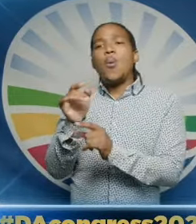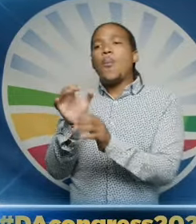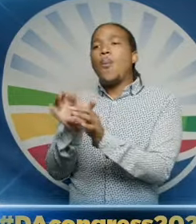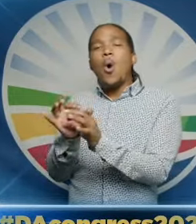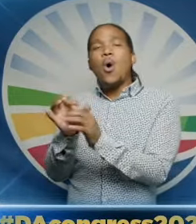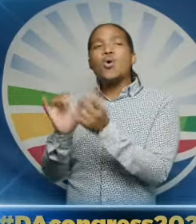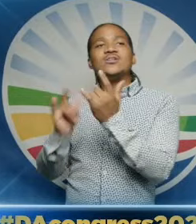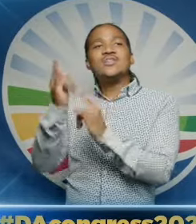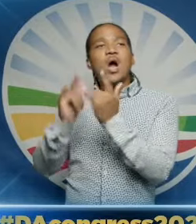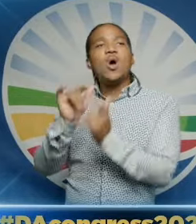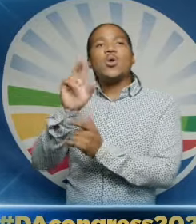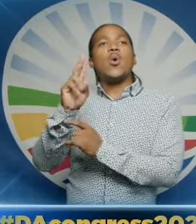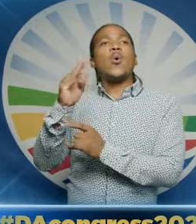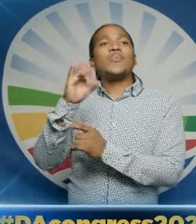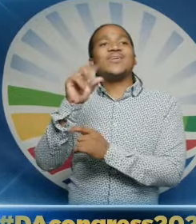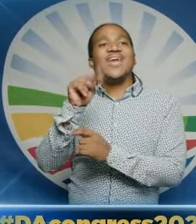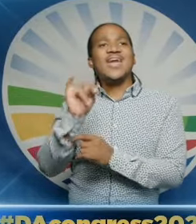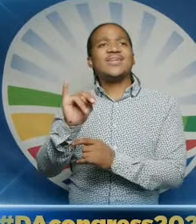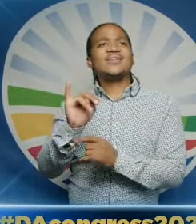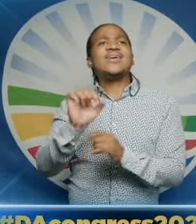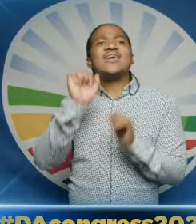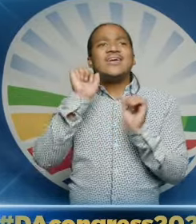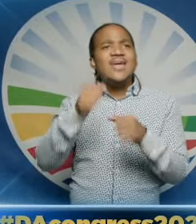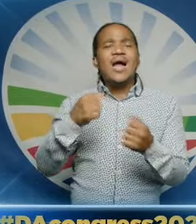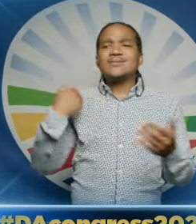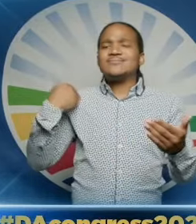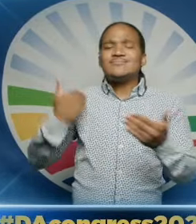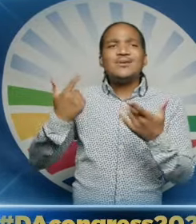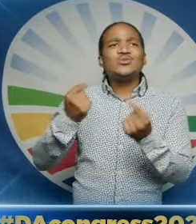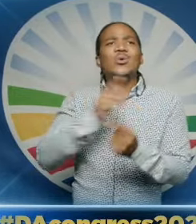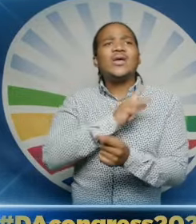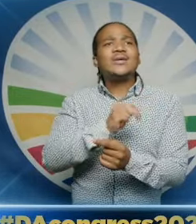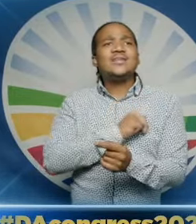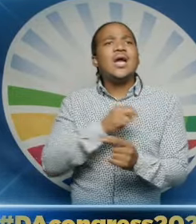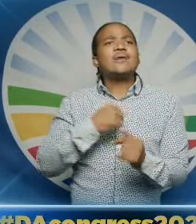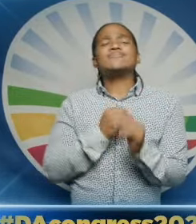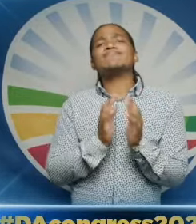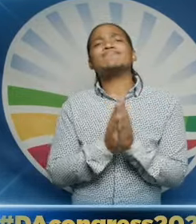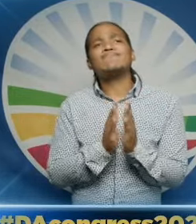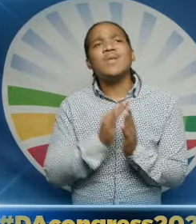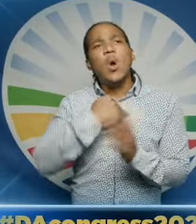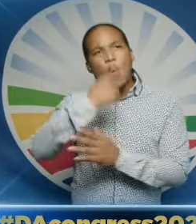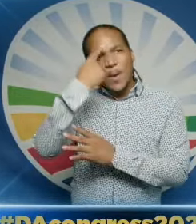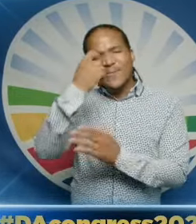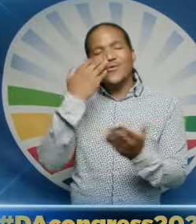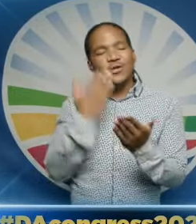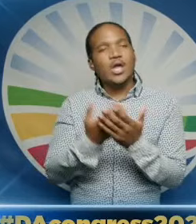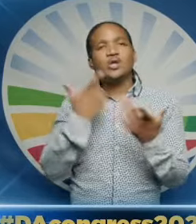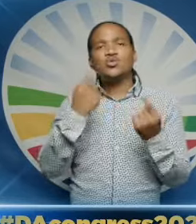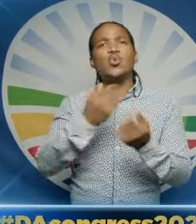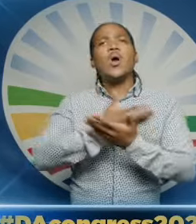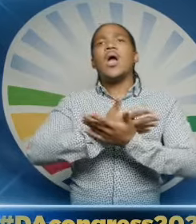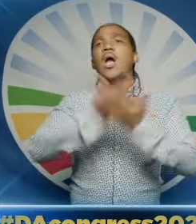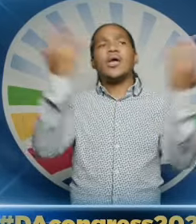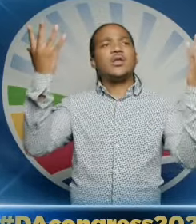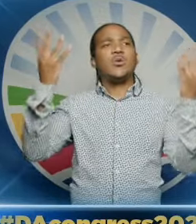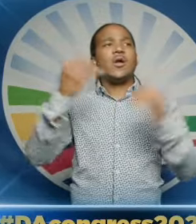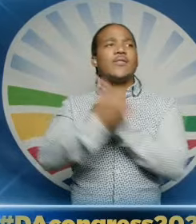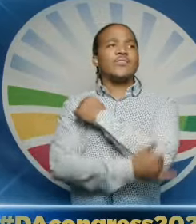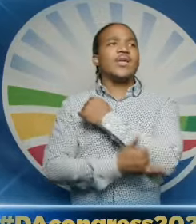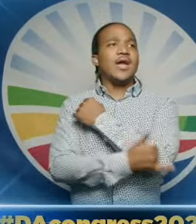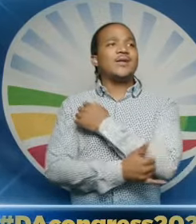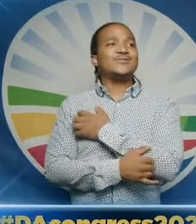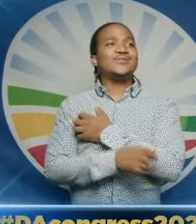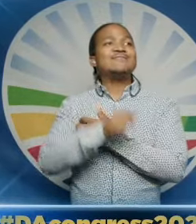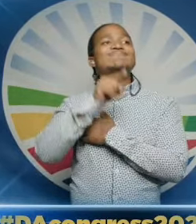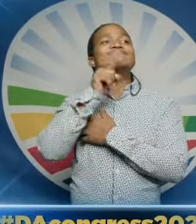Umgeni, the small municipalities of Umgeni. If they can do it in KZN, I genuinely believe we can do it anywhere in the country. That